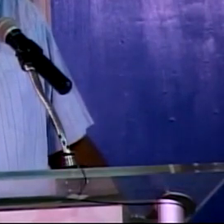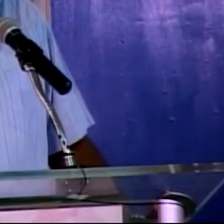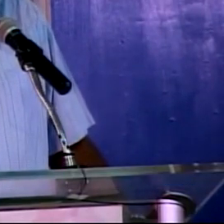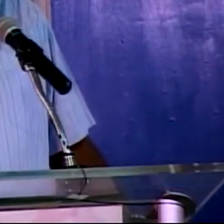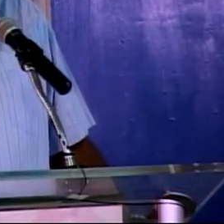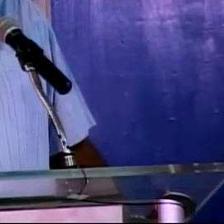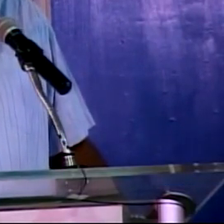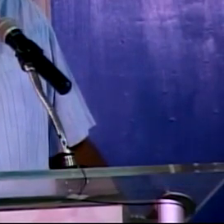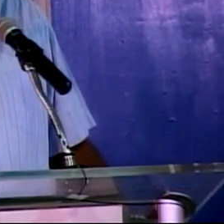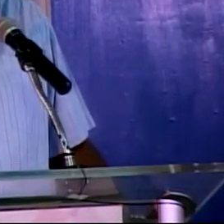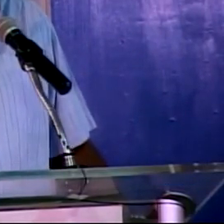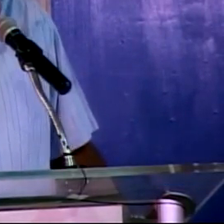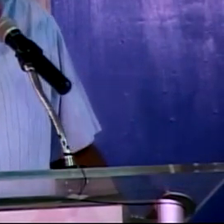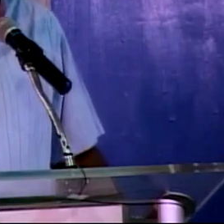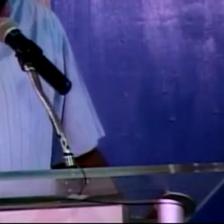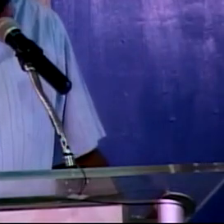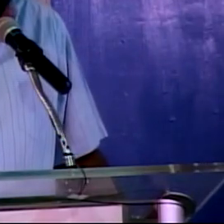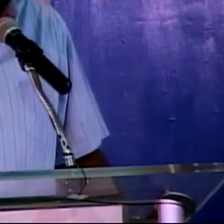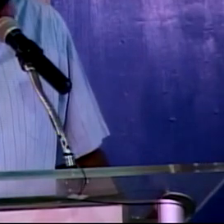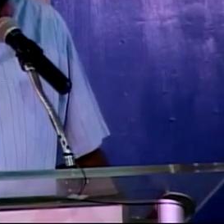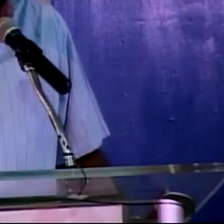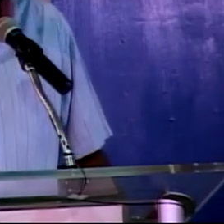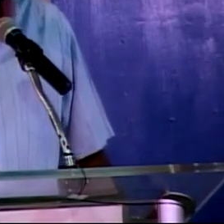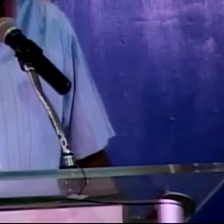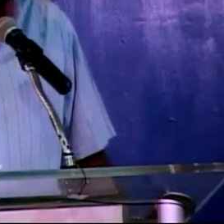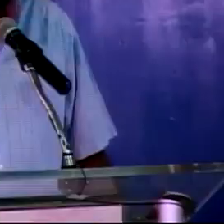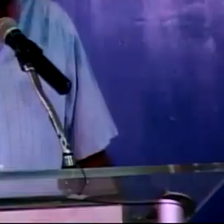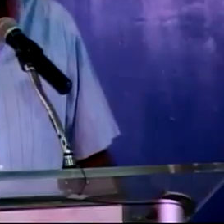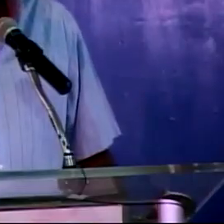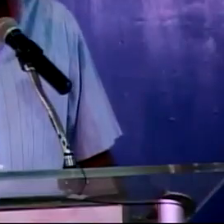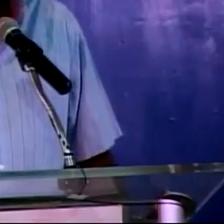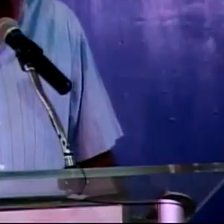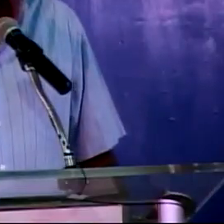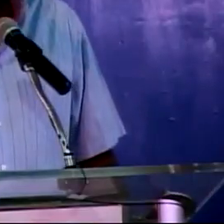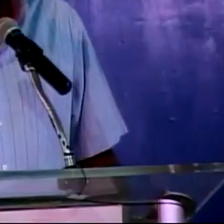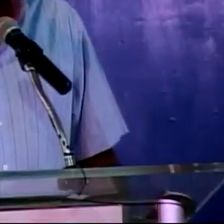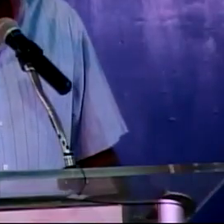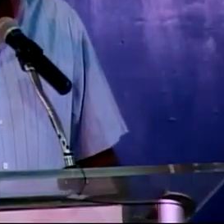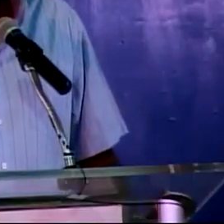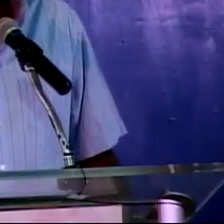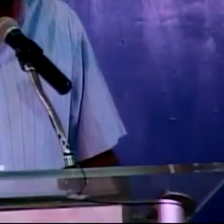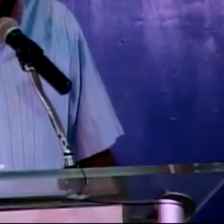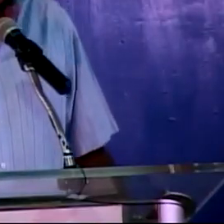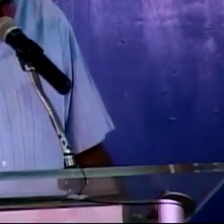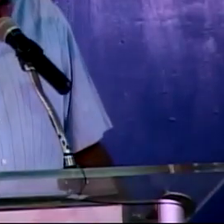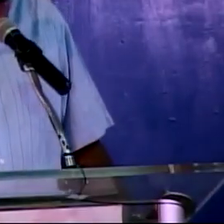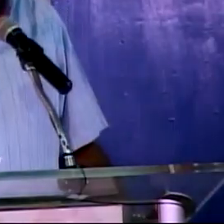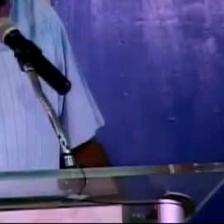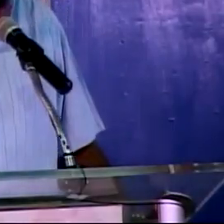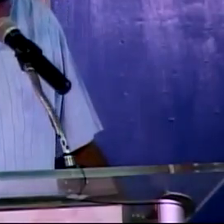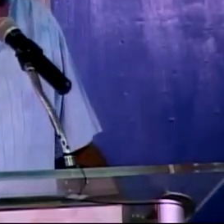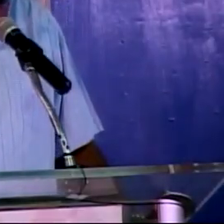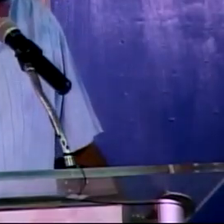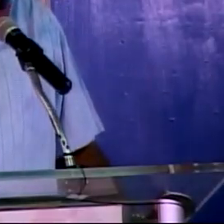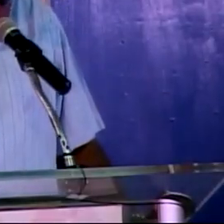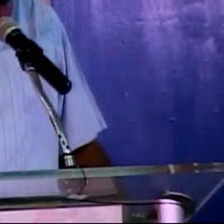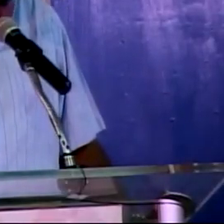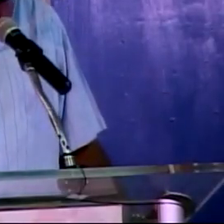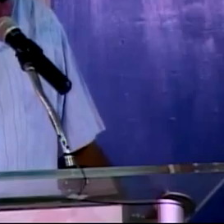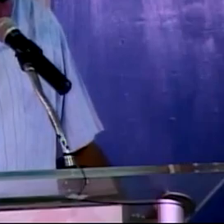the Right Honourable Prime Minister, and the entire cabinet, and we are going through the detailed plans of that opening. That